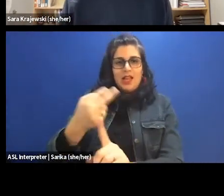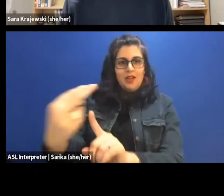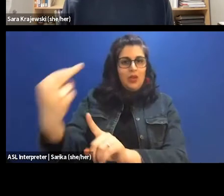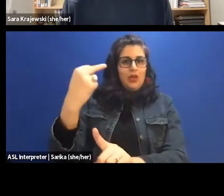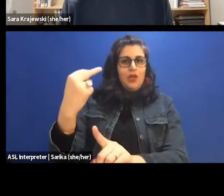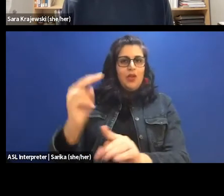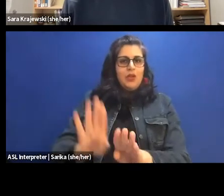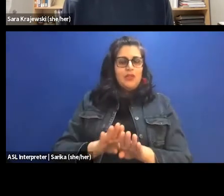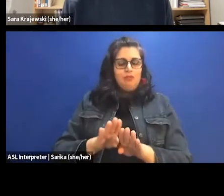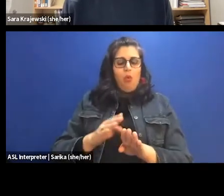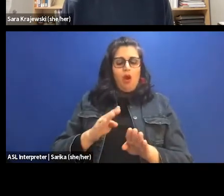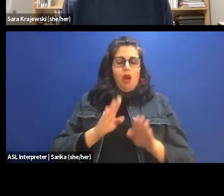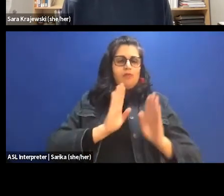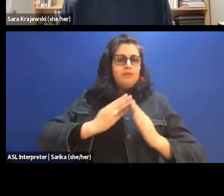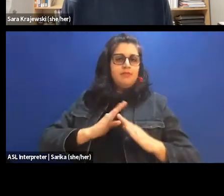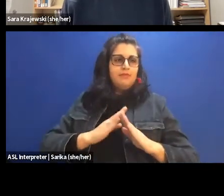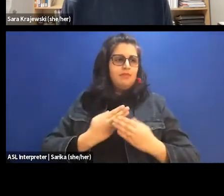is open and spirited.